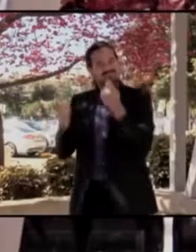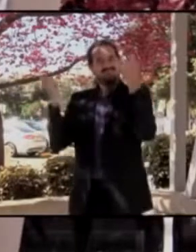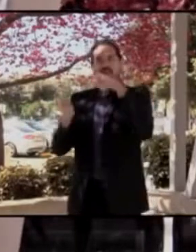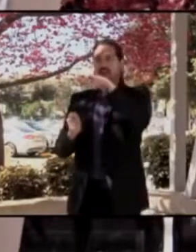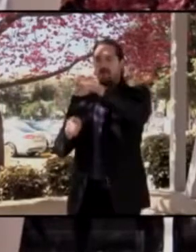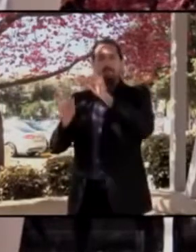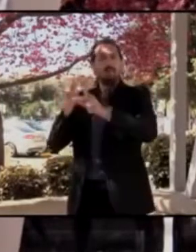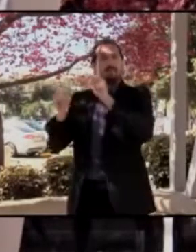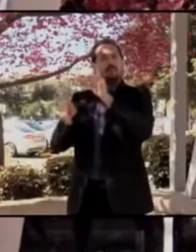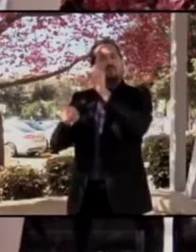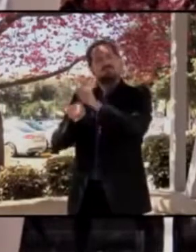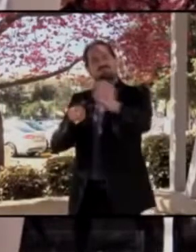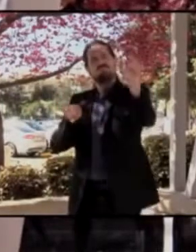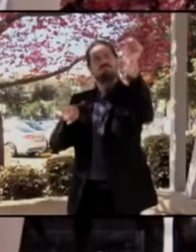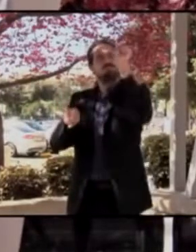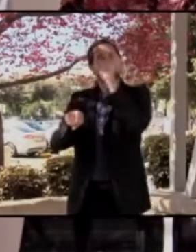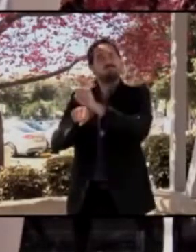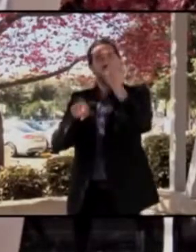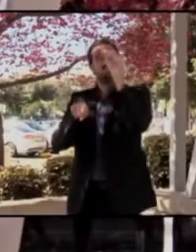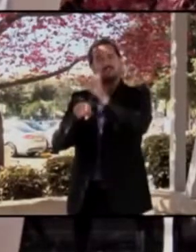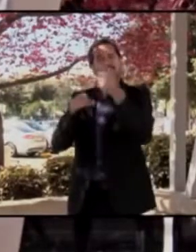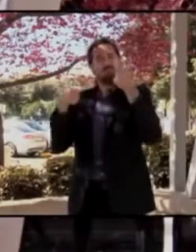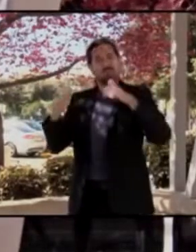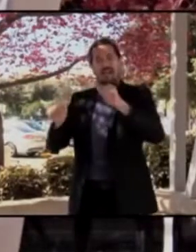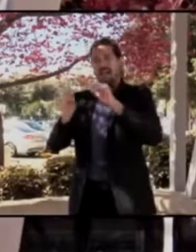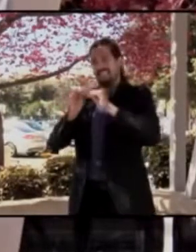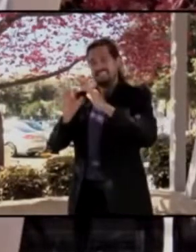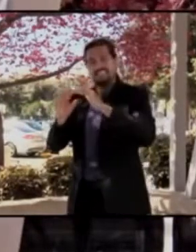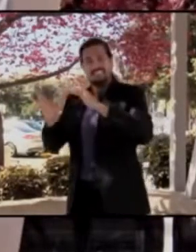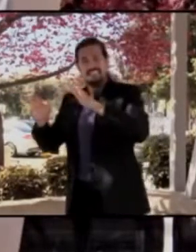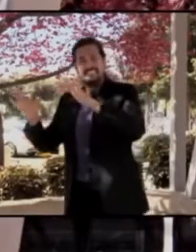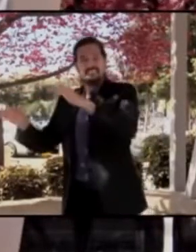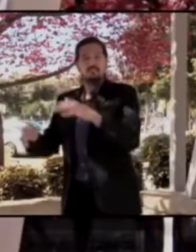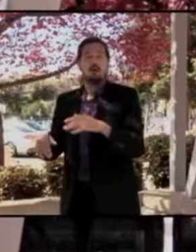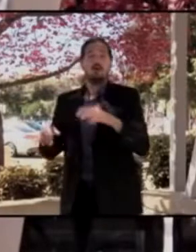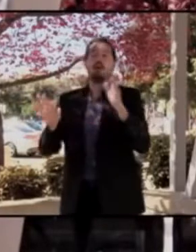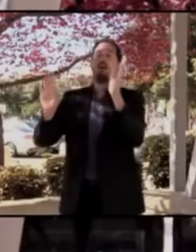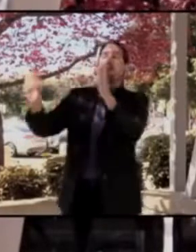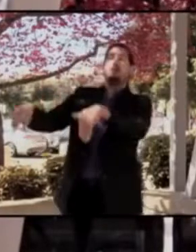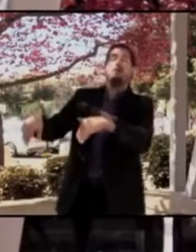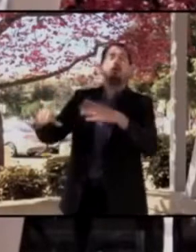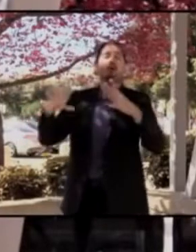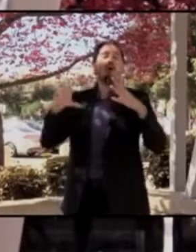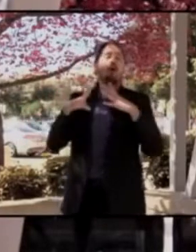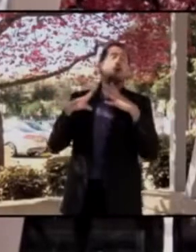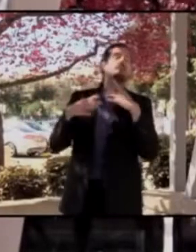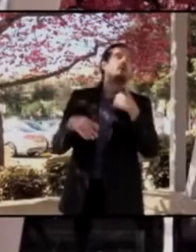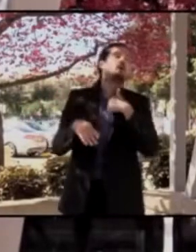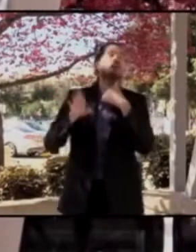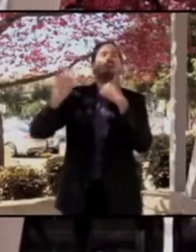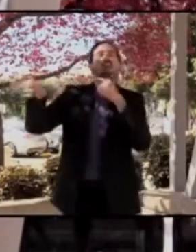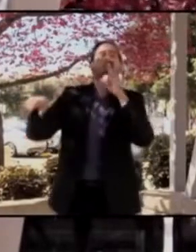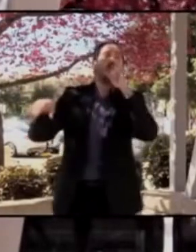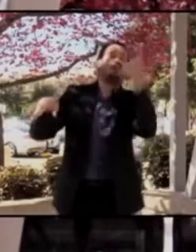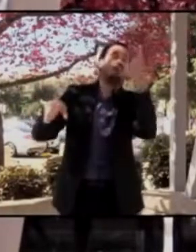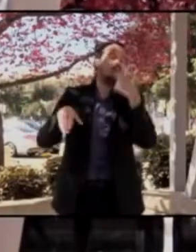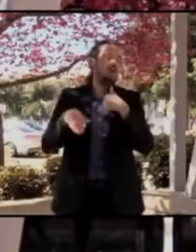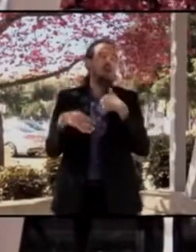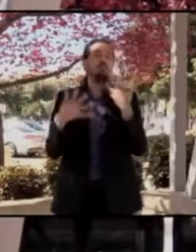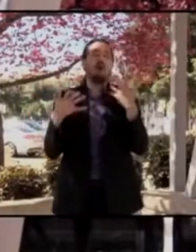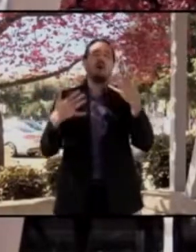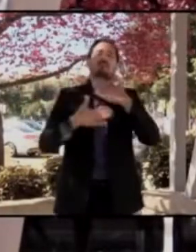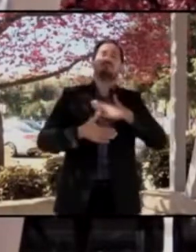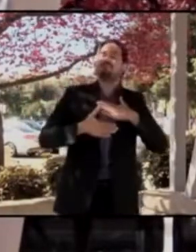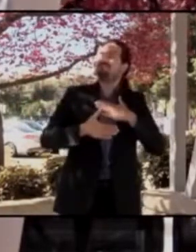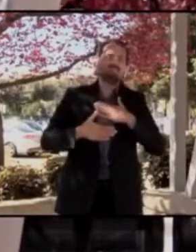much needed sleep, and their own well-being to care for complete strangers. Today is about